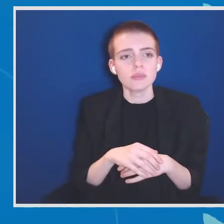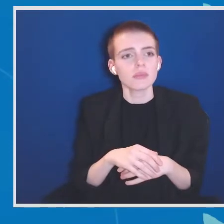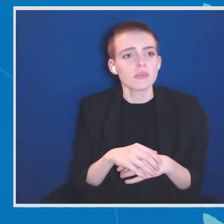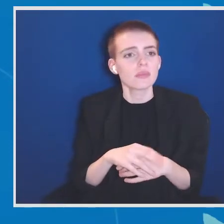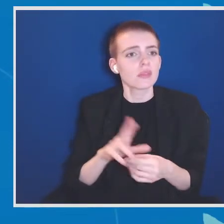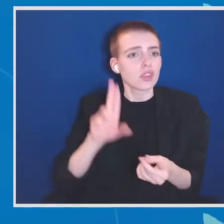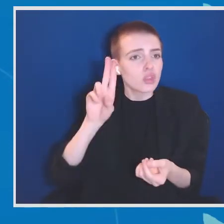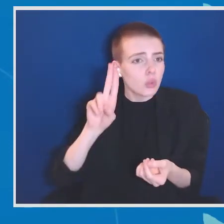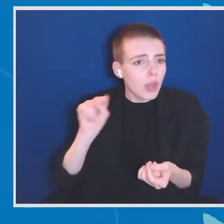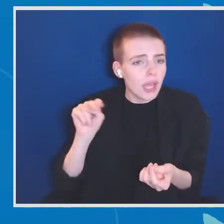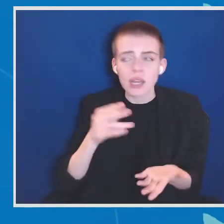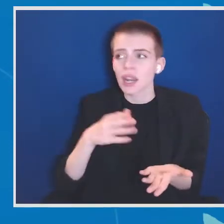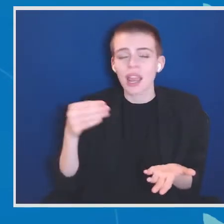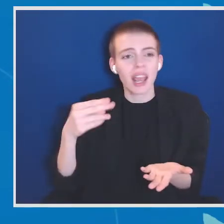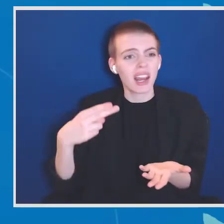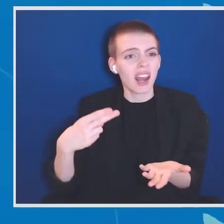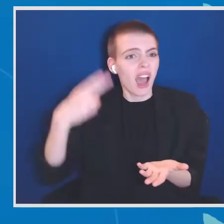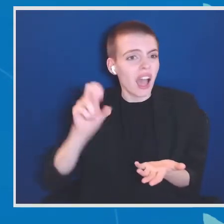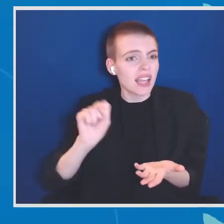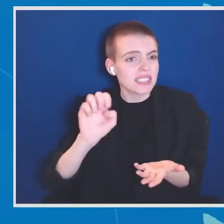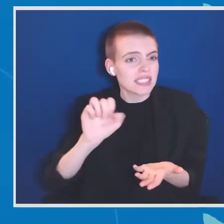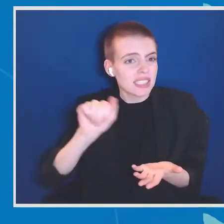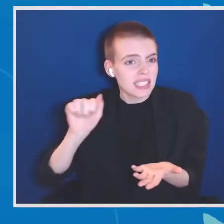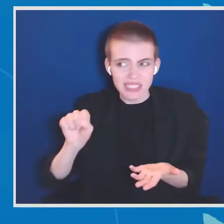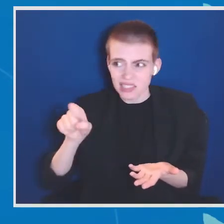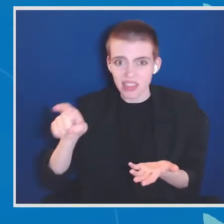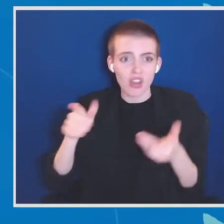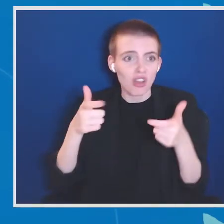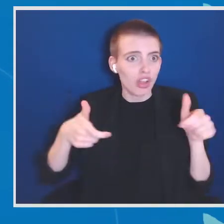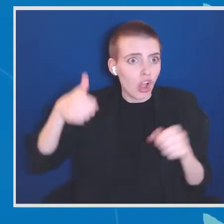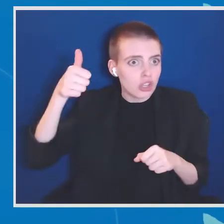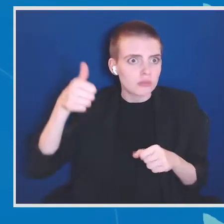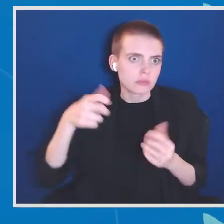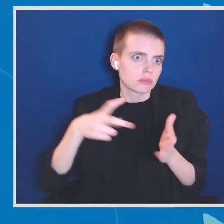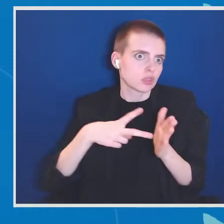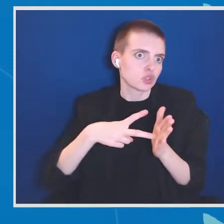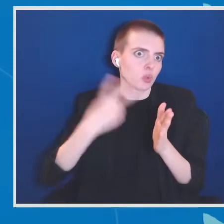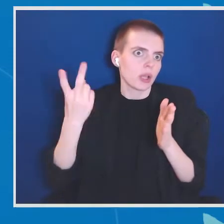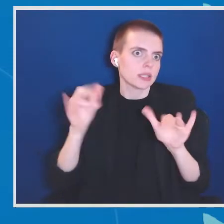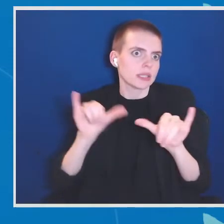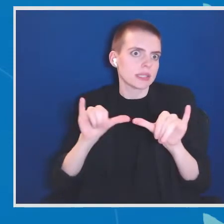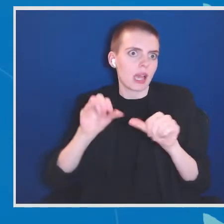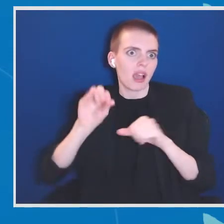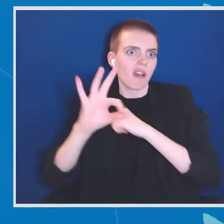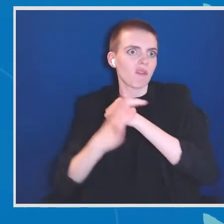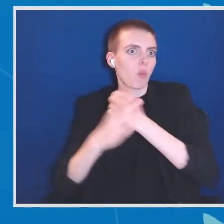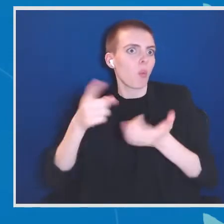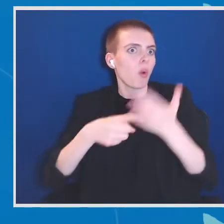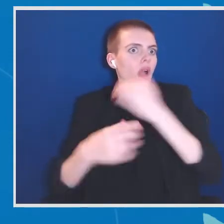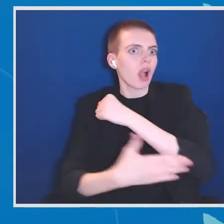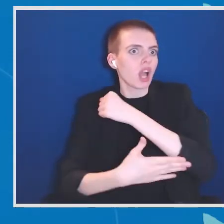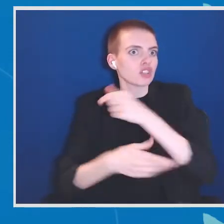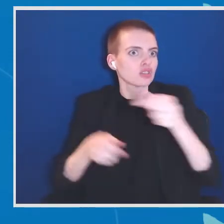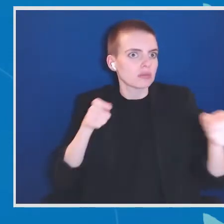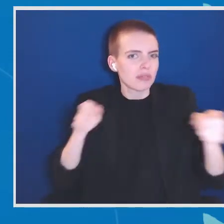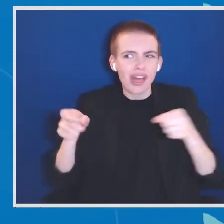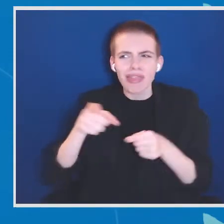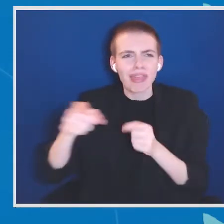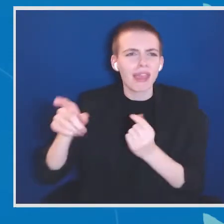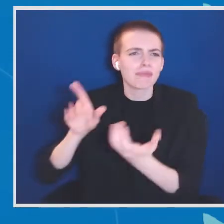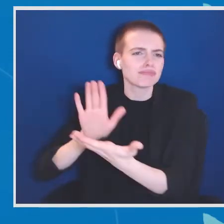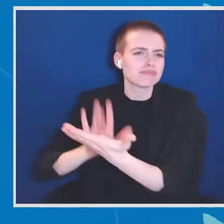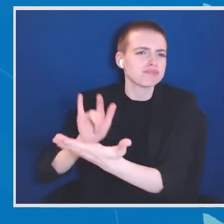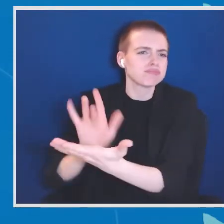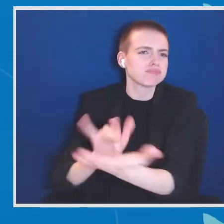are larger, twice the size of what countries control, abused with those